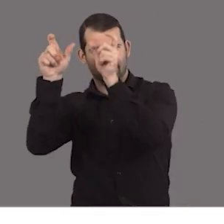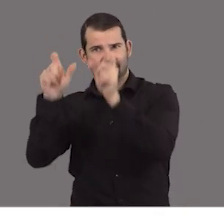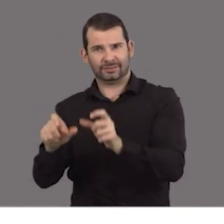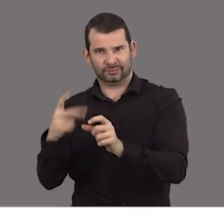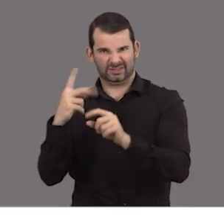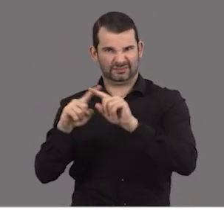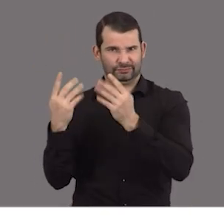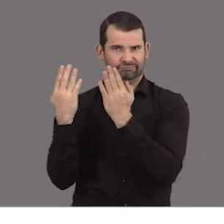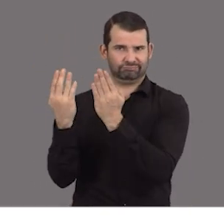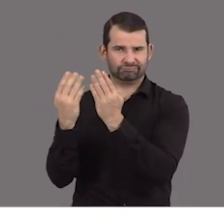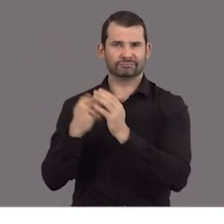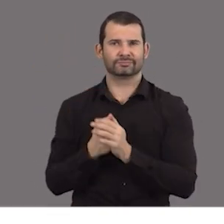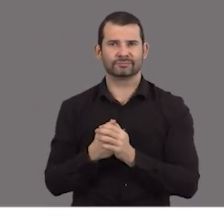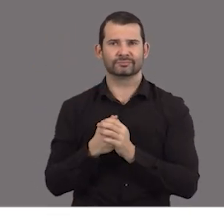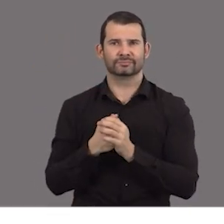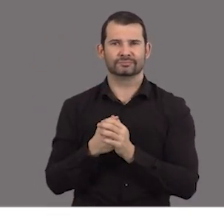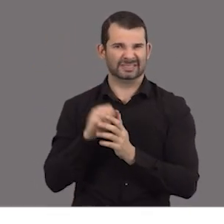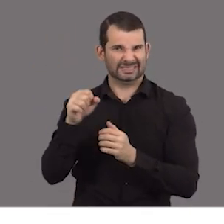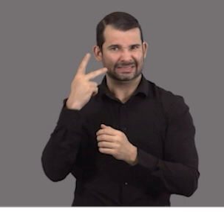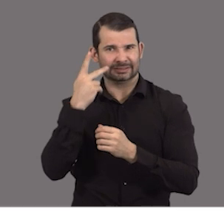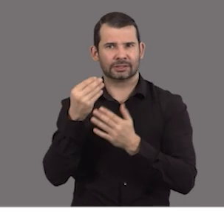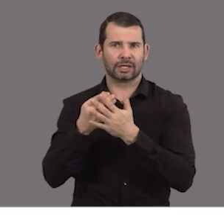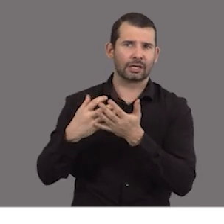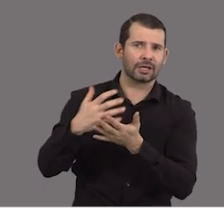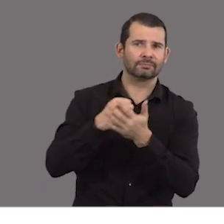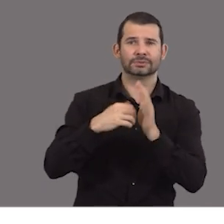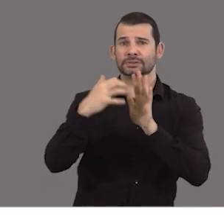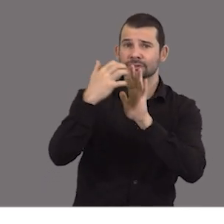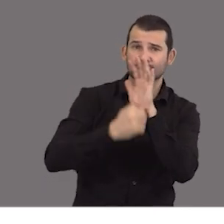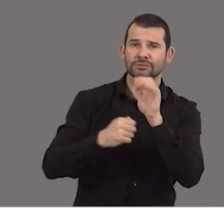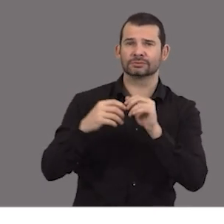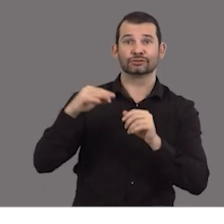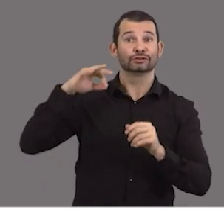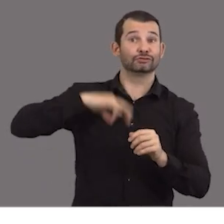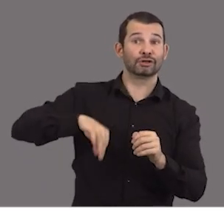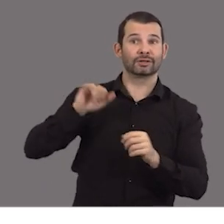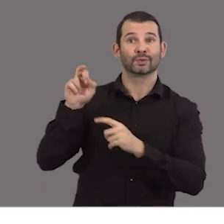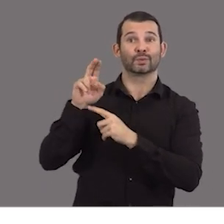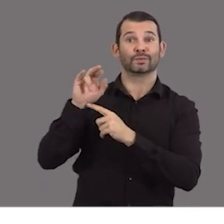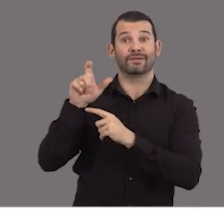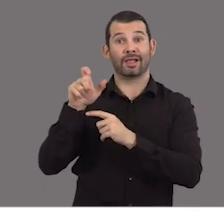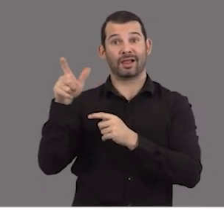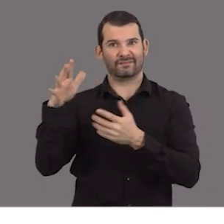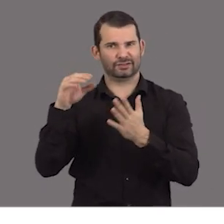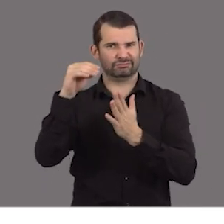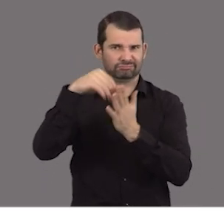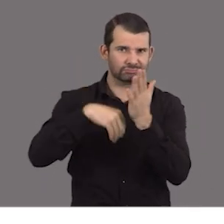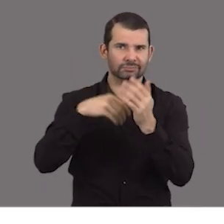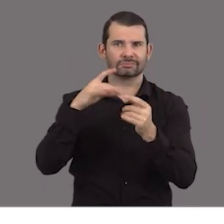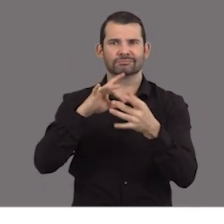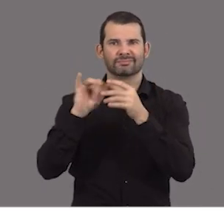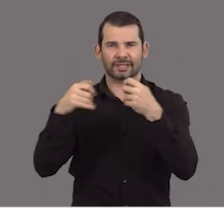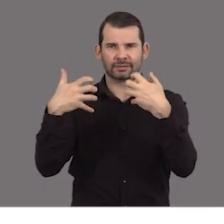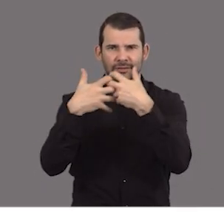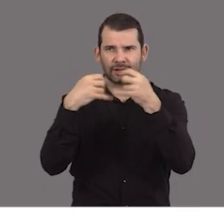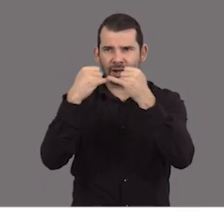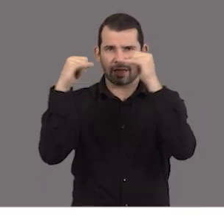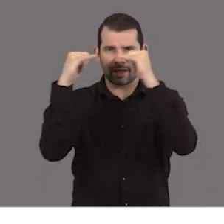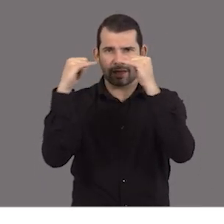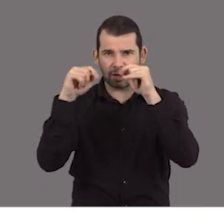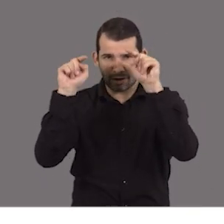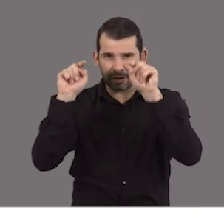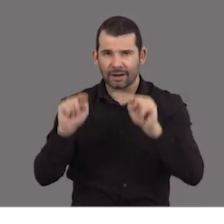the right. We can see the income, deductions, and credits that U-File has entered on the corresponding